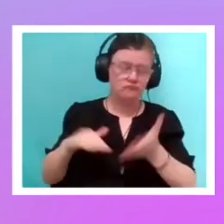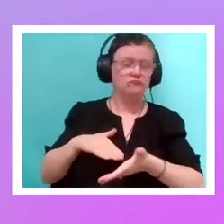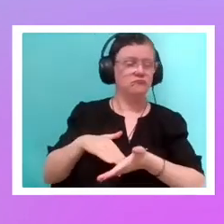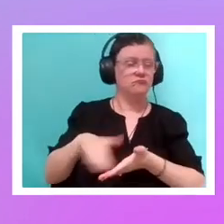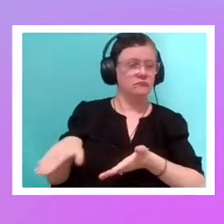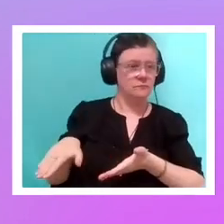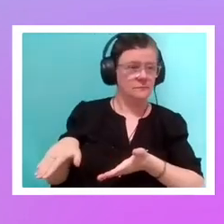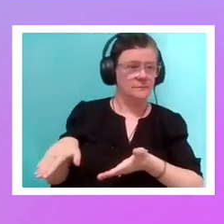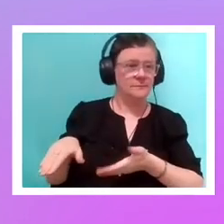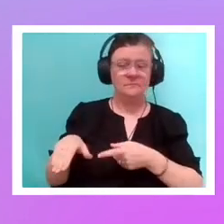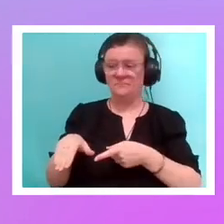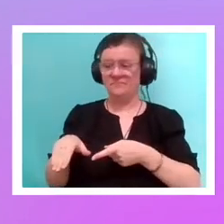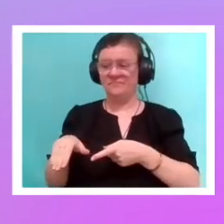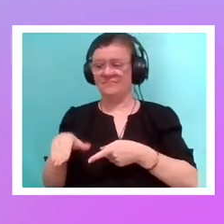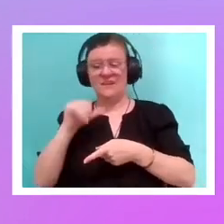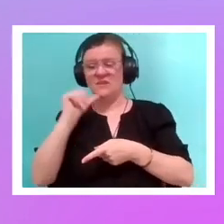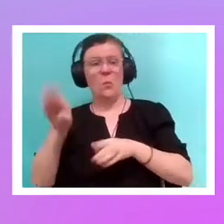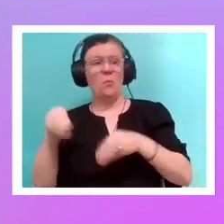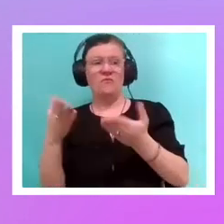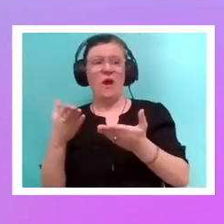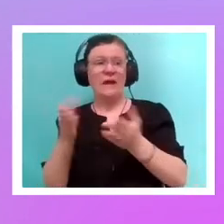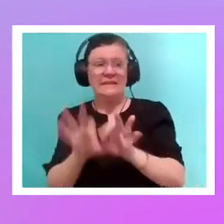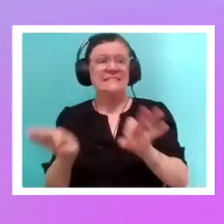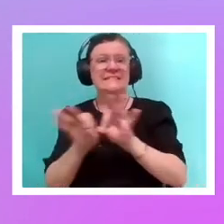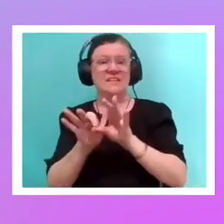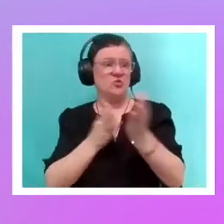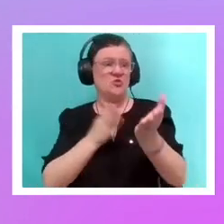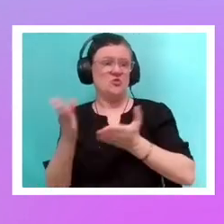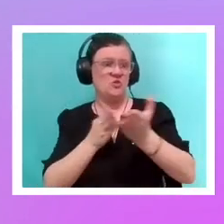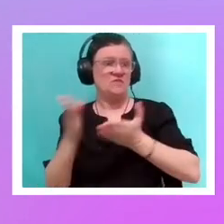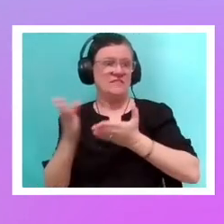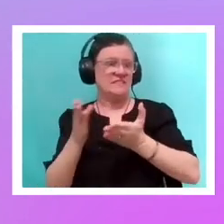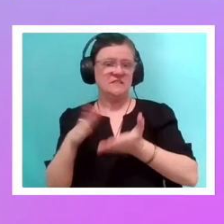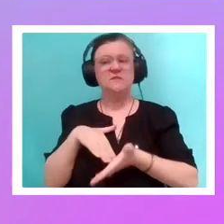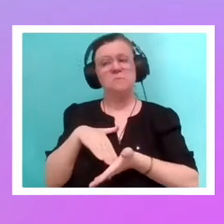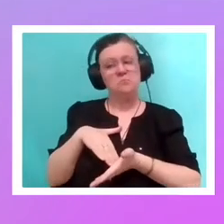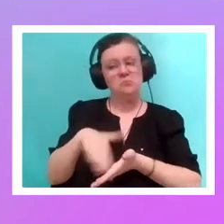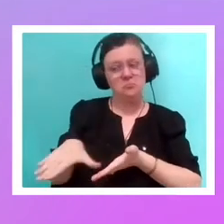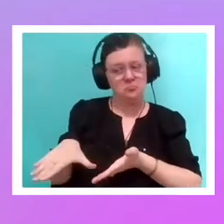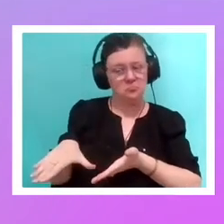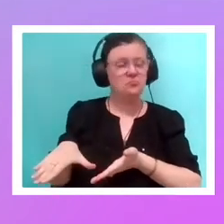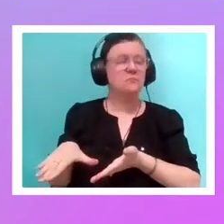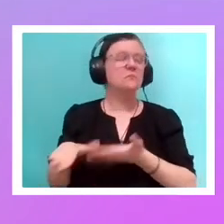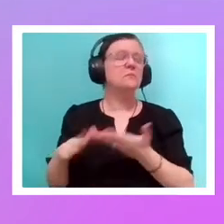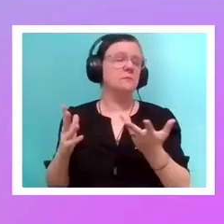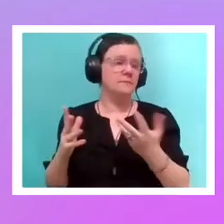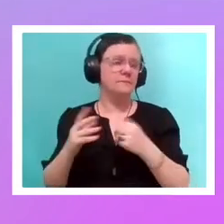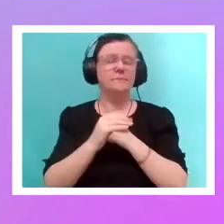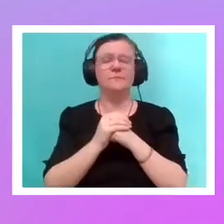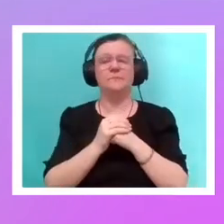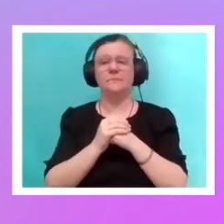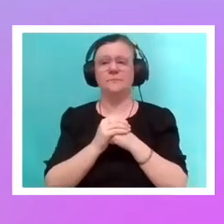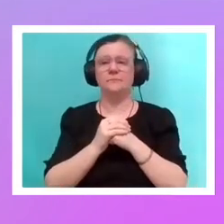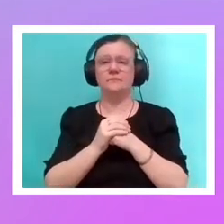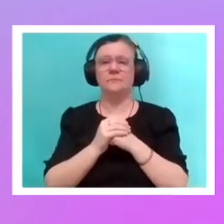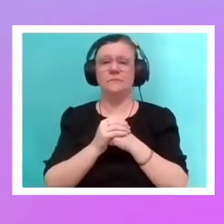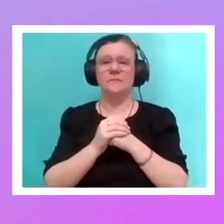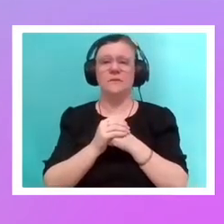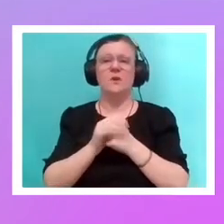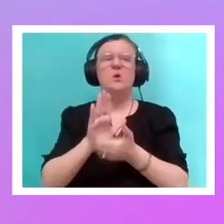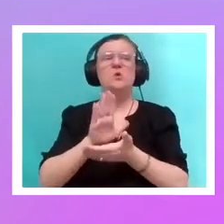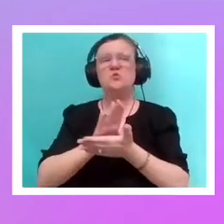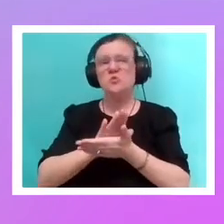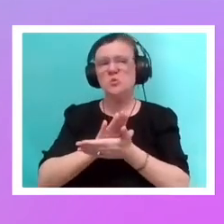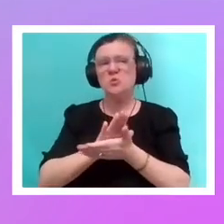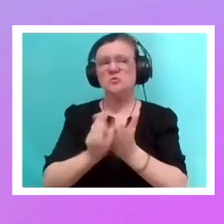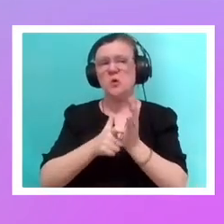they don't provide services that are essential to the public or aimed at disabled people, so they could be exempt. Also, schools have some